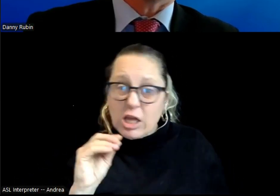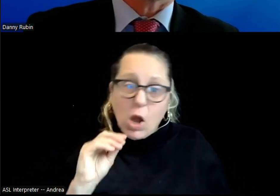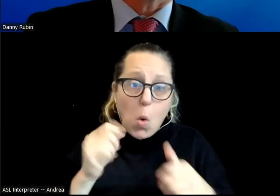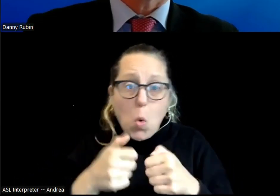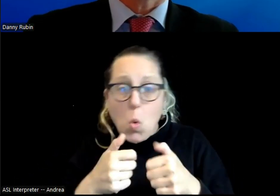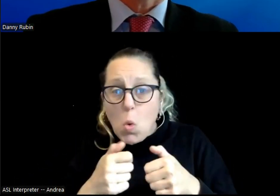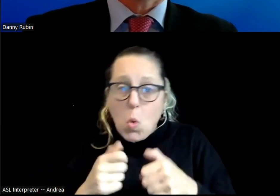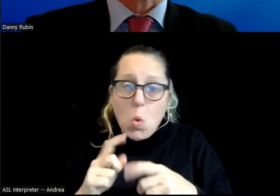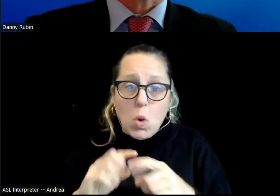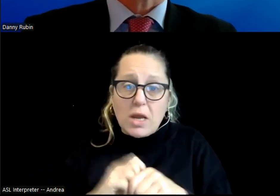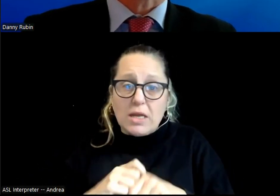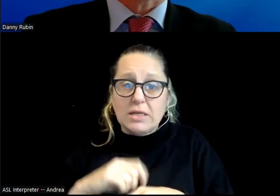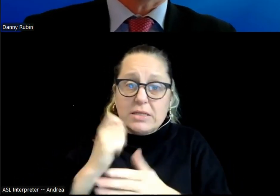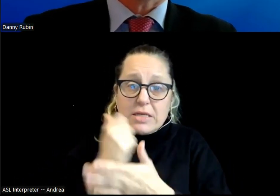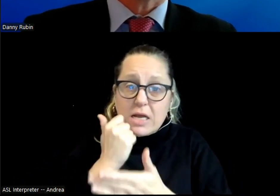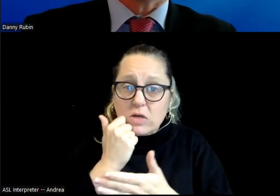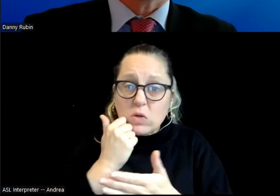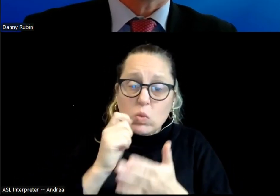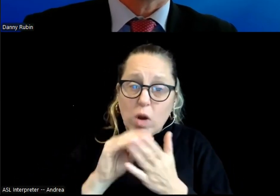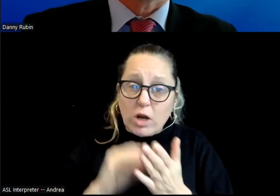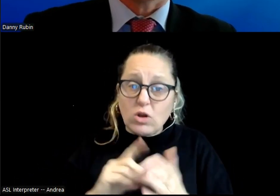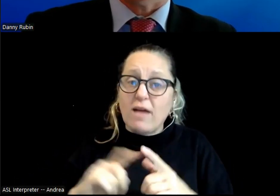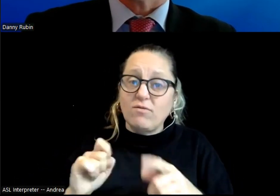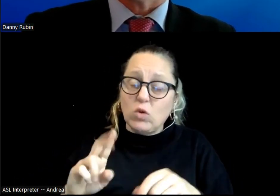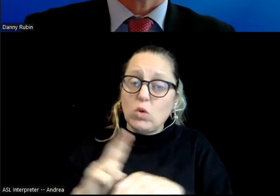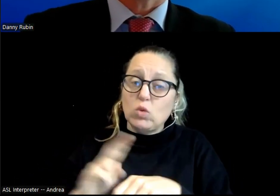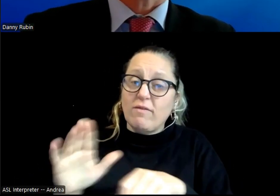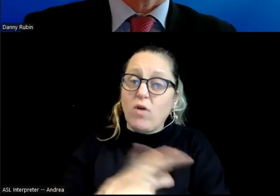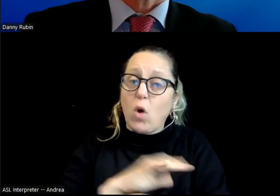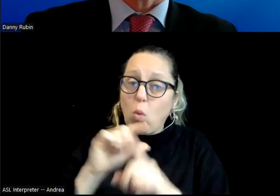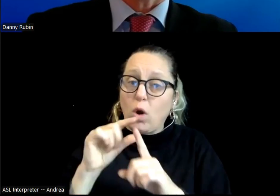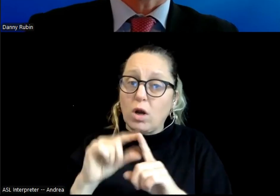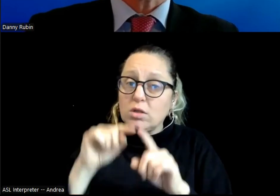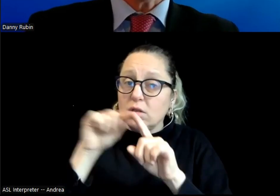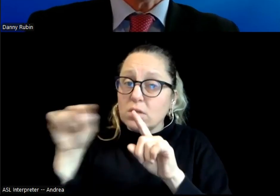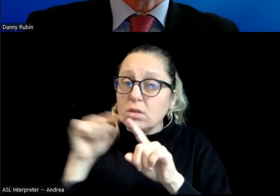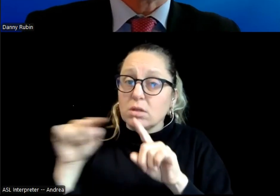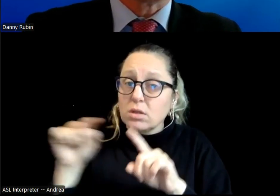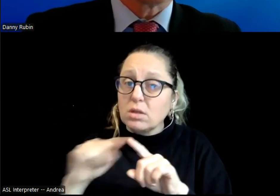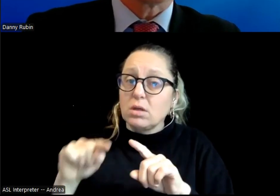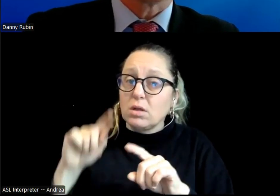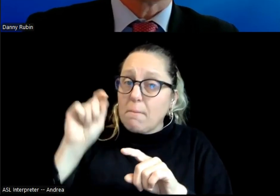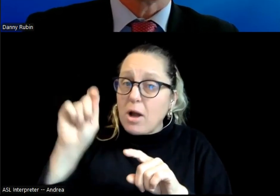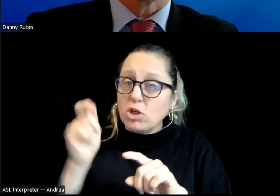dental records. You have to use full words and punctuation.